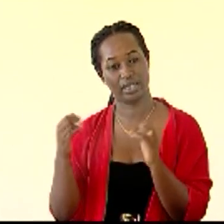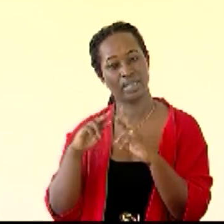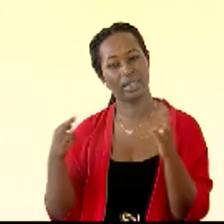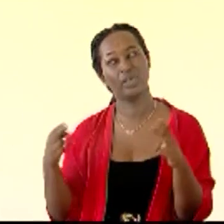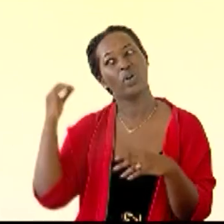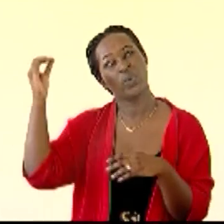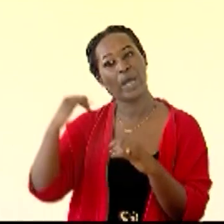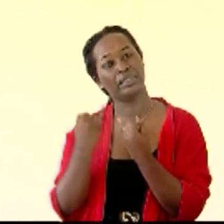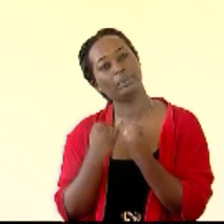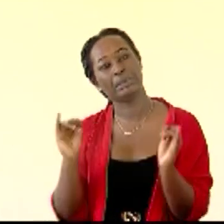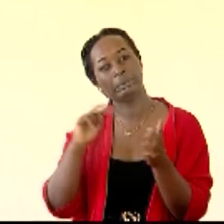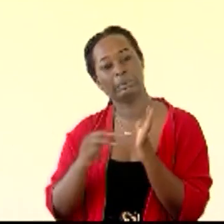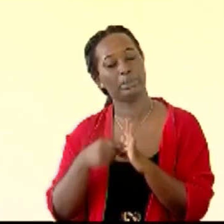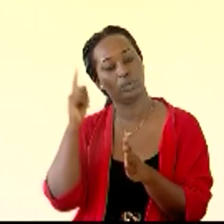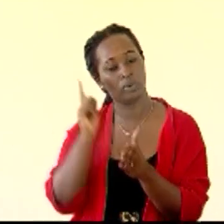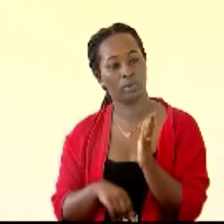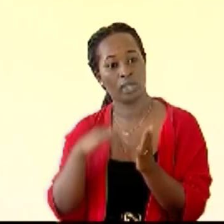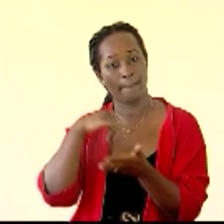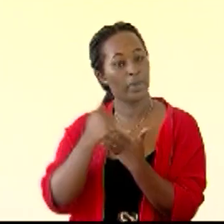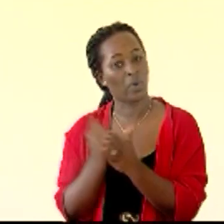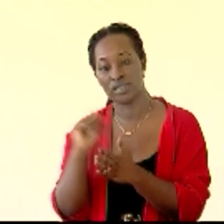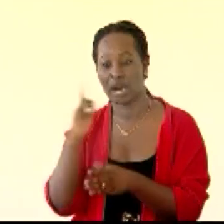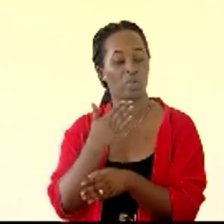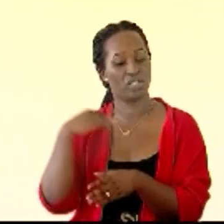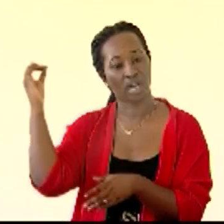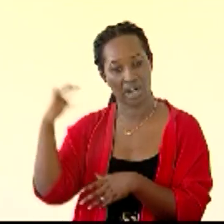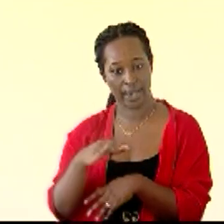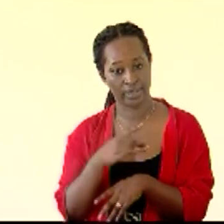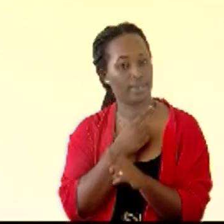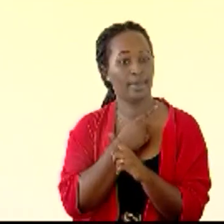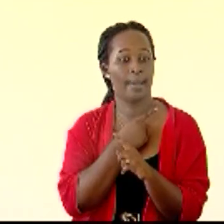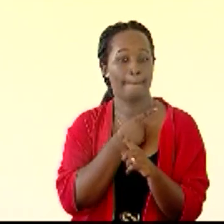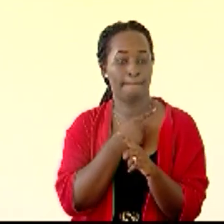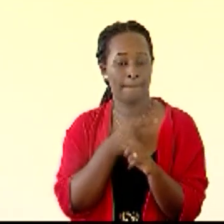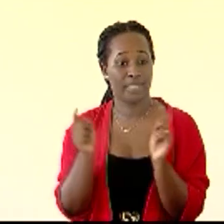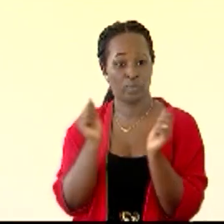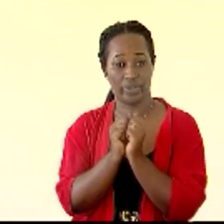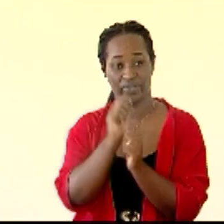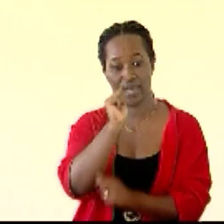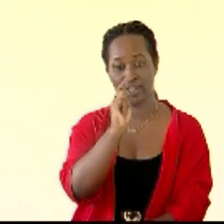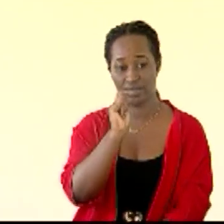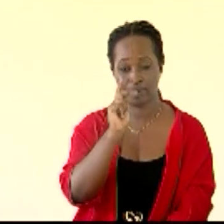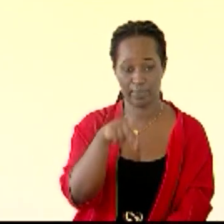independent? Because we no longer need light, but we need its products,